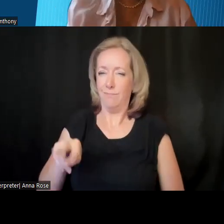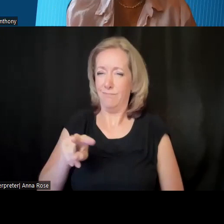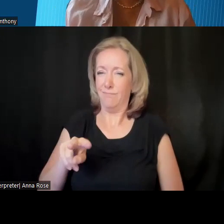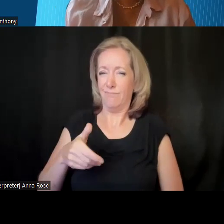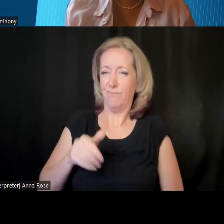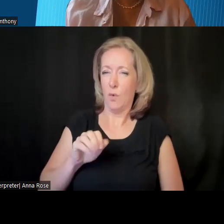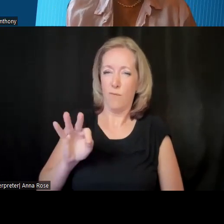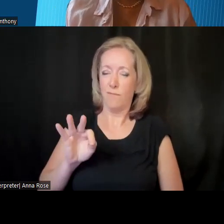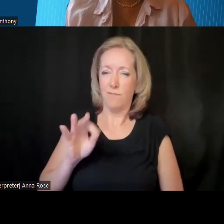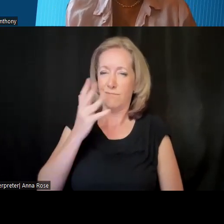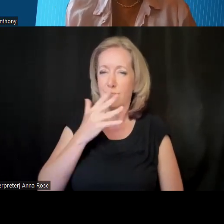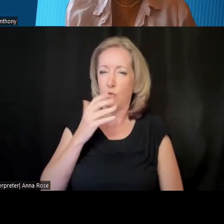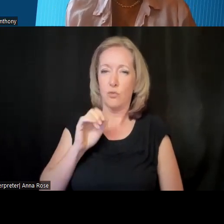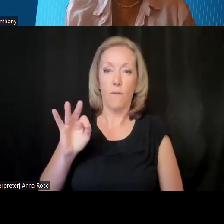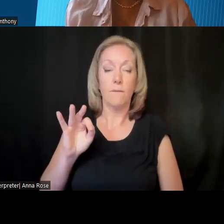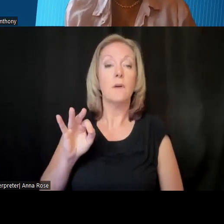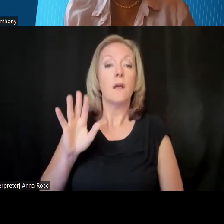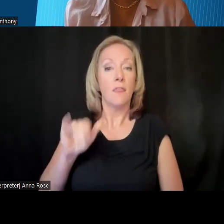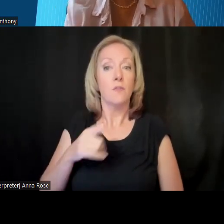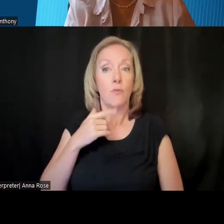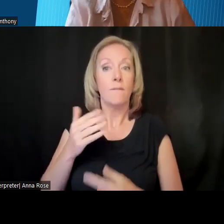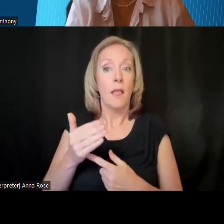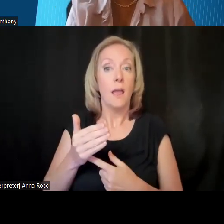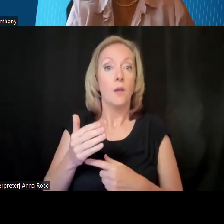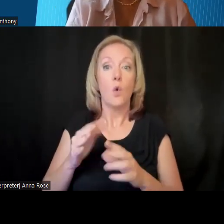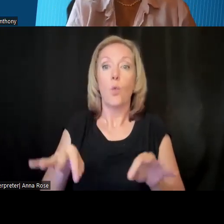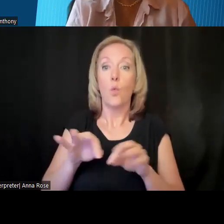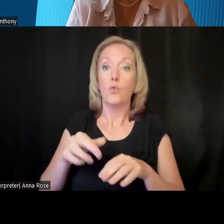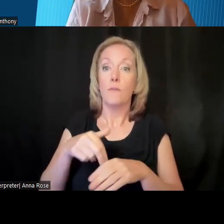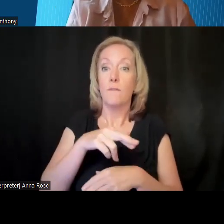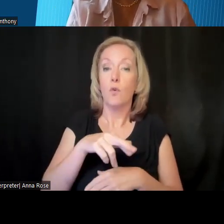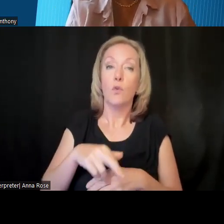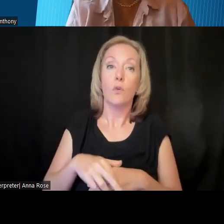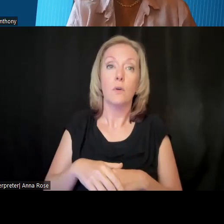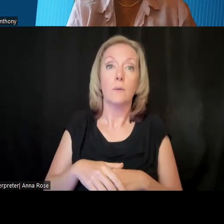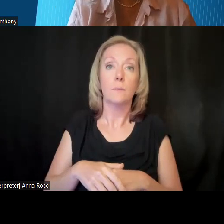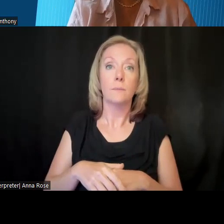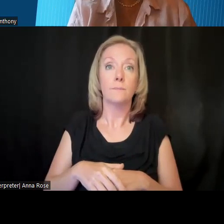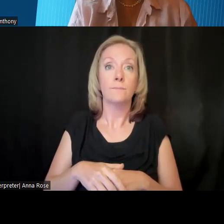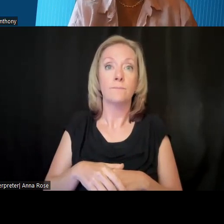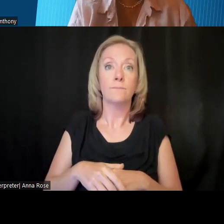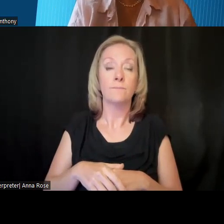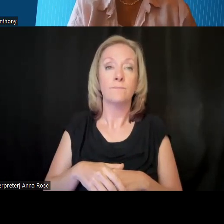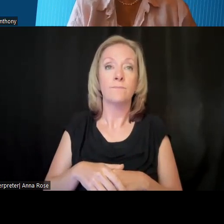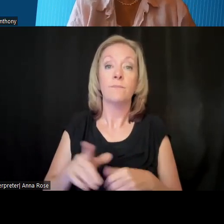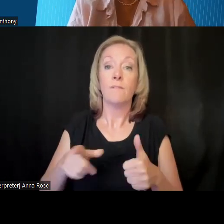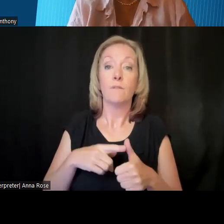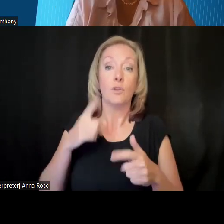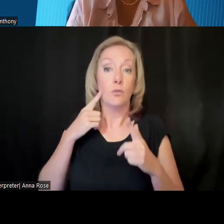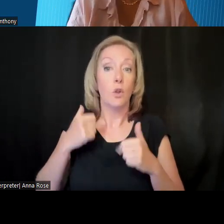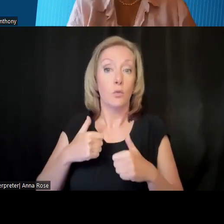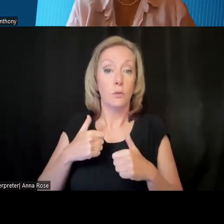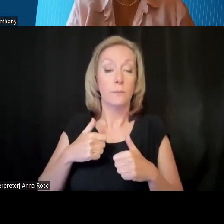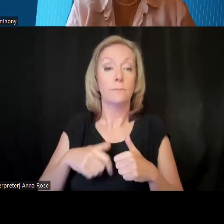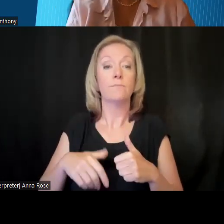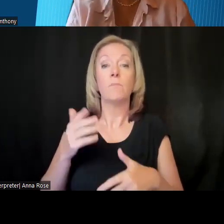not sure that looks right, that's a ground for referral. So we're going to talk about hearing loss first. So